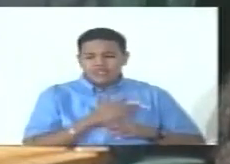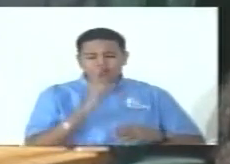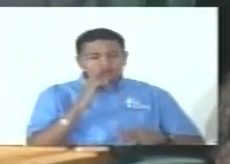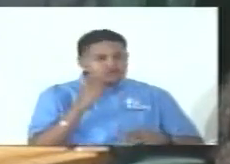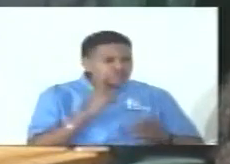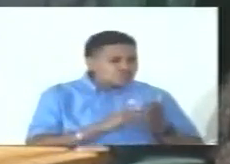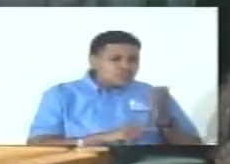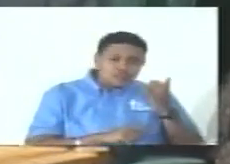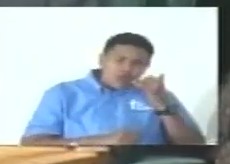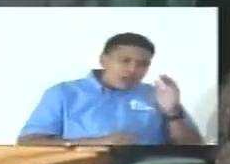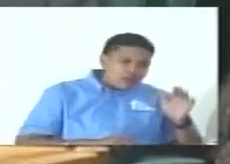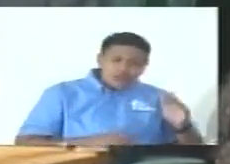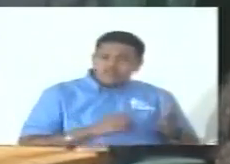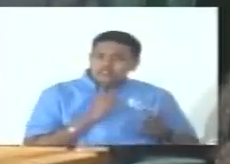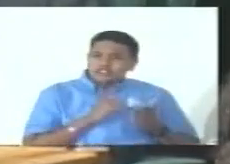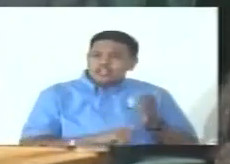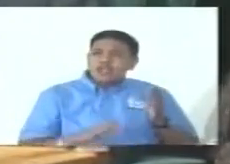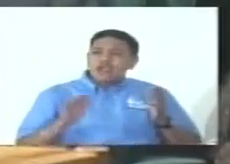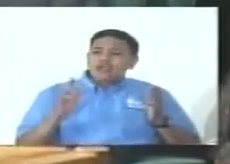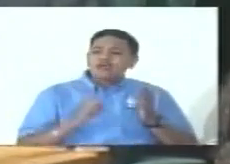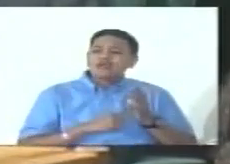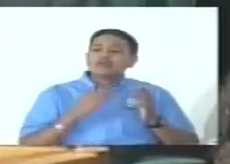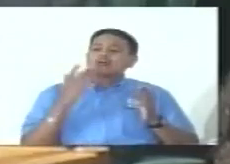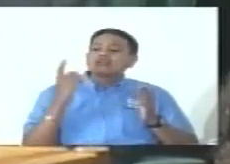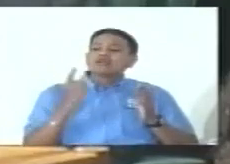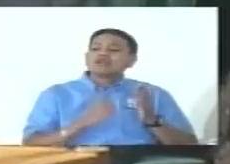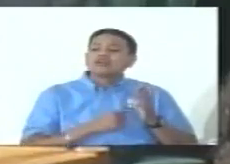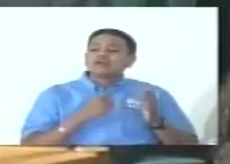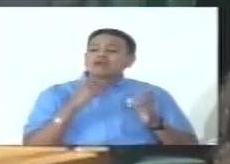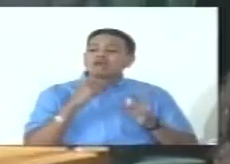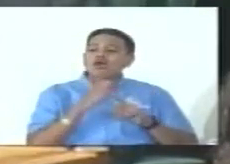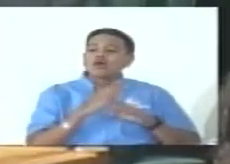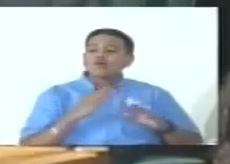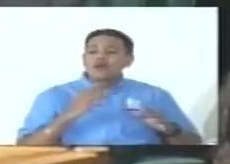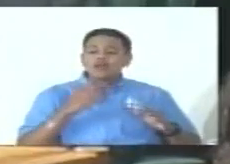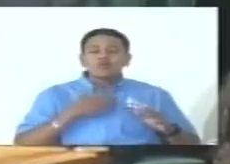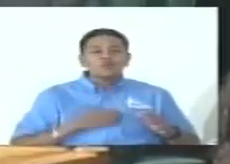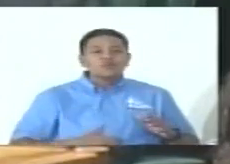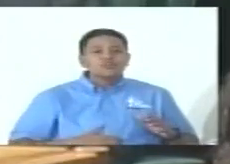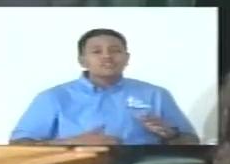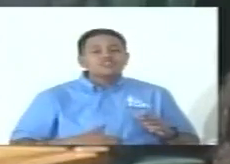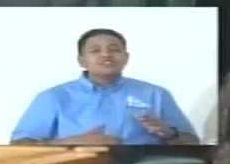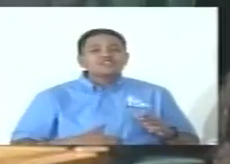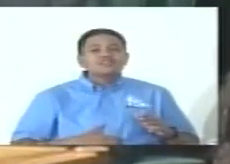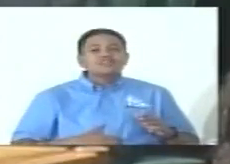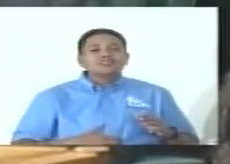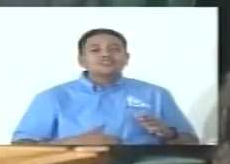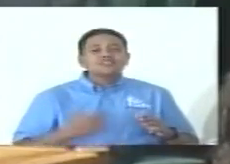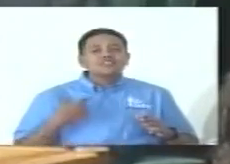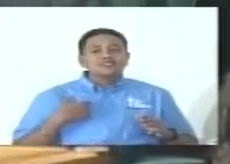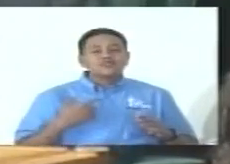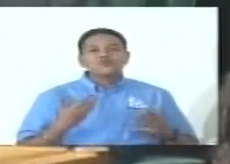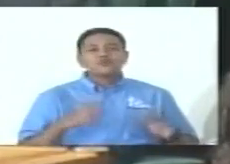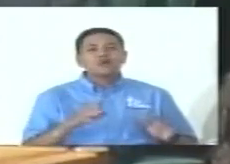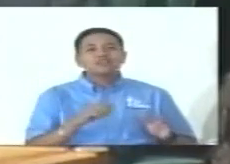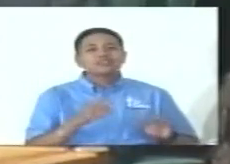from time to time, I'd quietly wished that the day would not come where we'd have to utter these words.